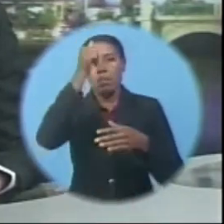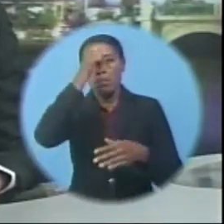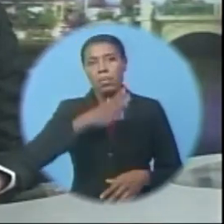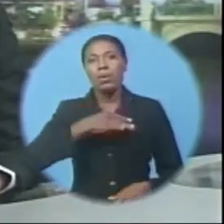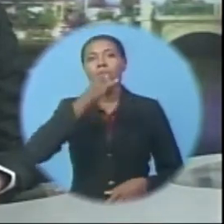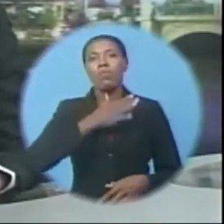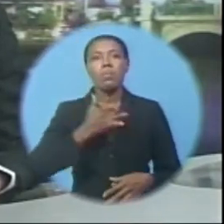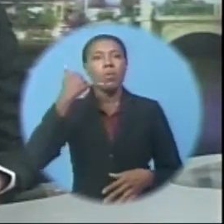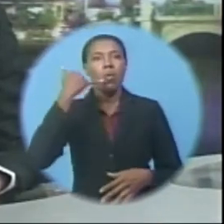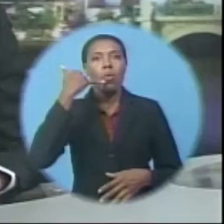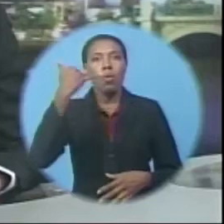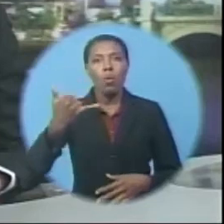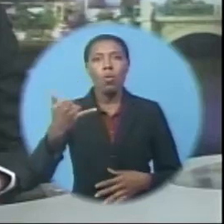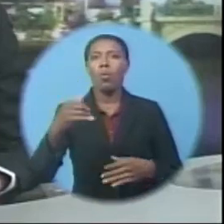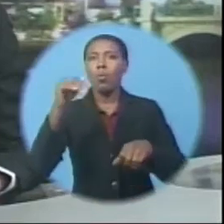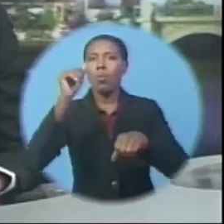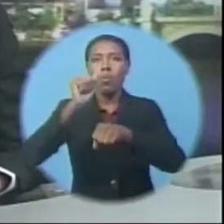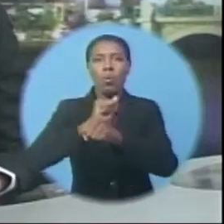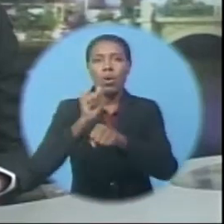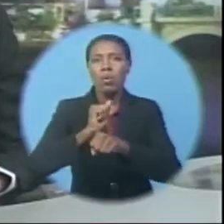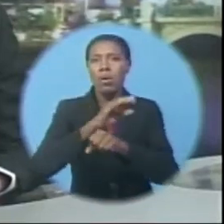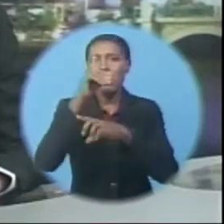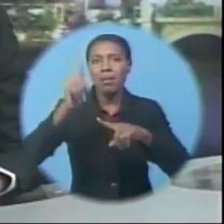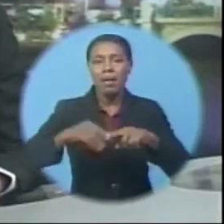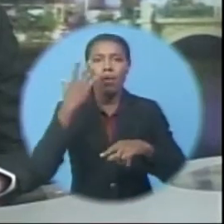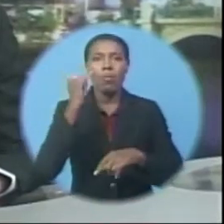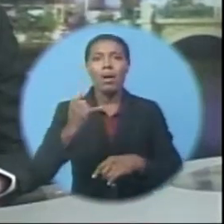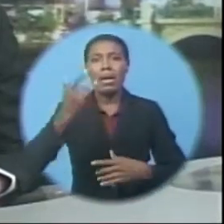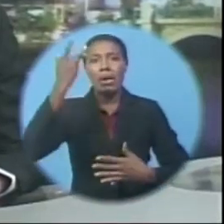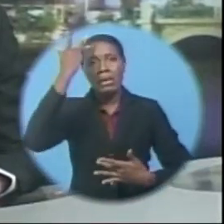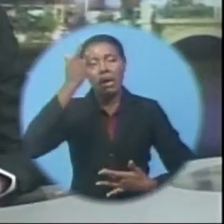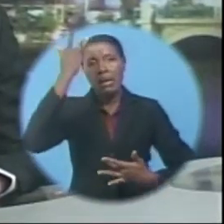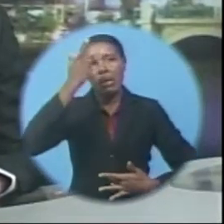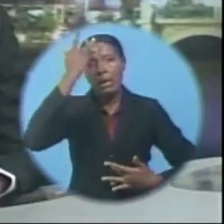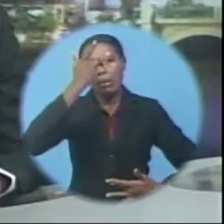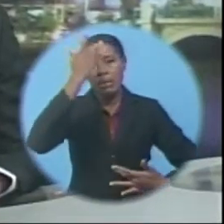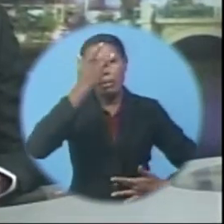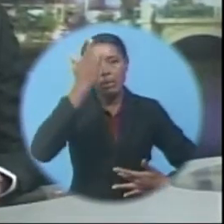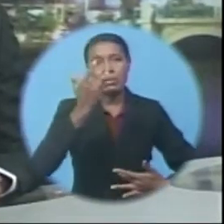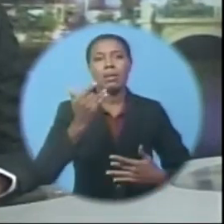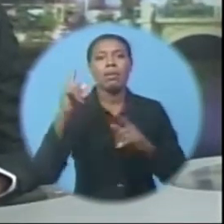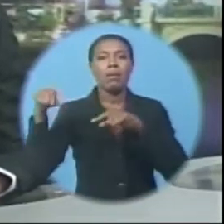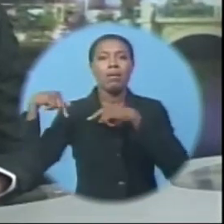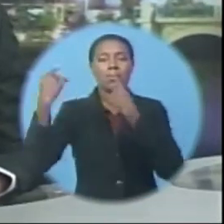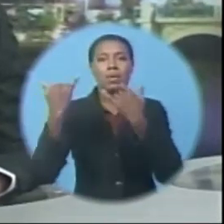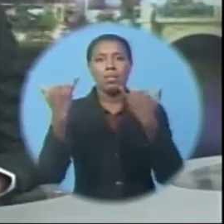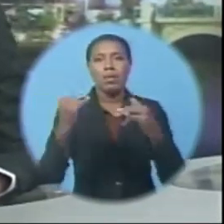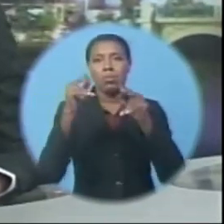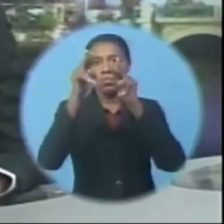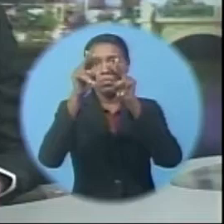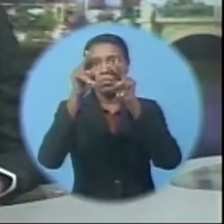News understands that since last weekend, officers have been reporting sick for duty. Again, Kareem Smith has more.